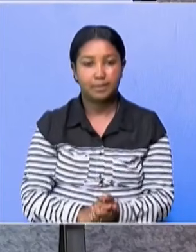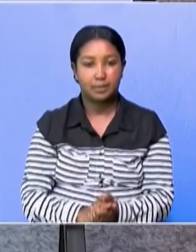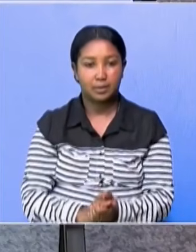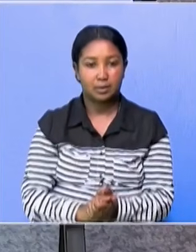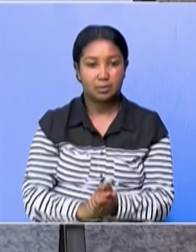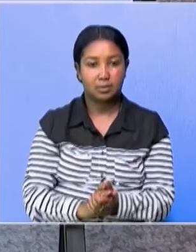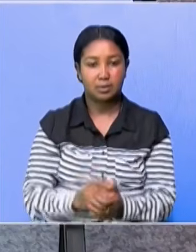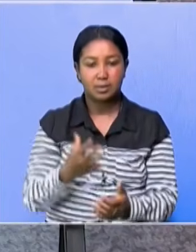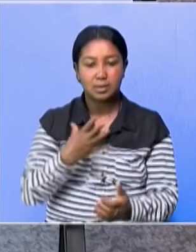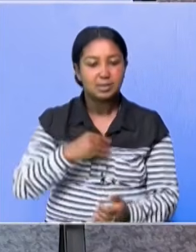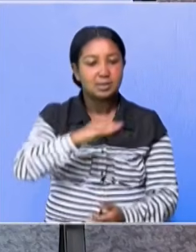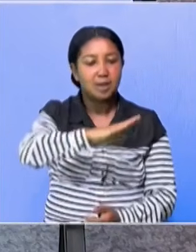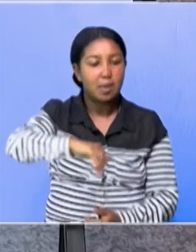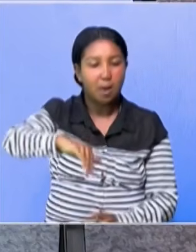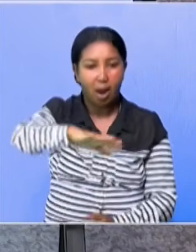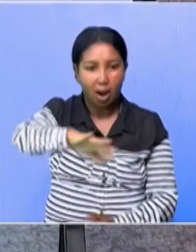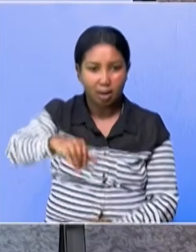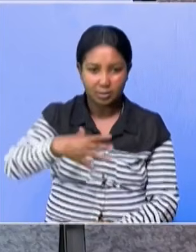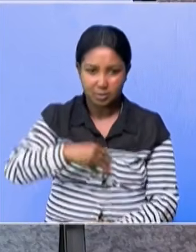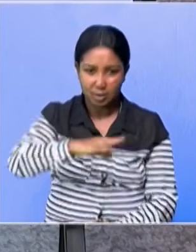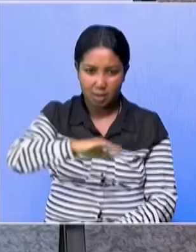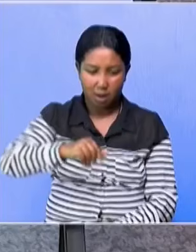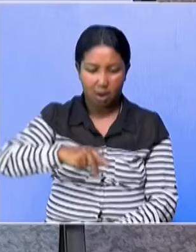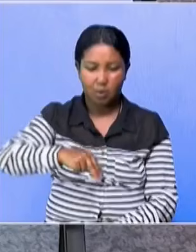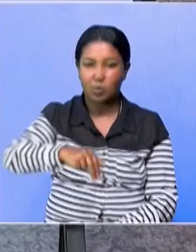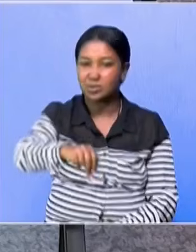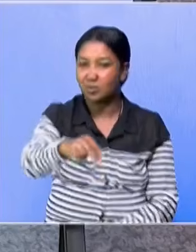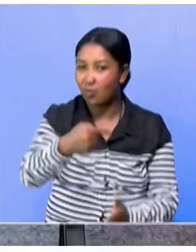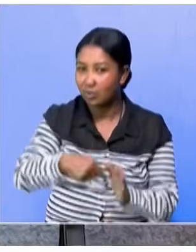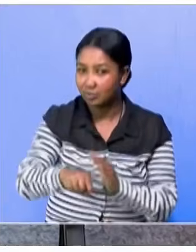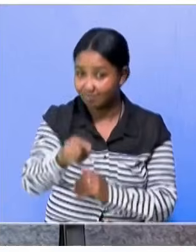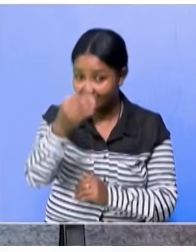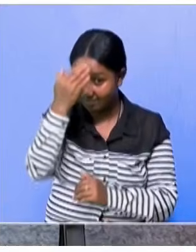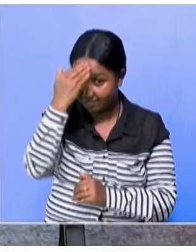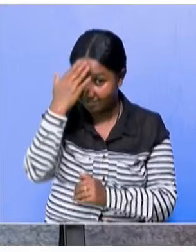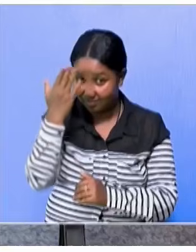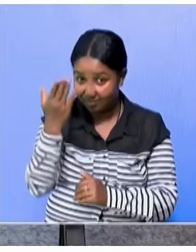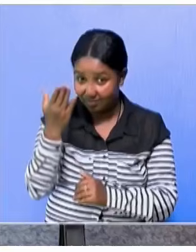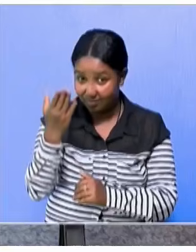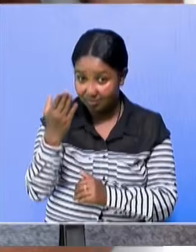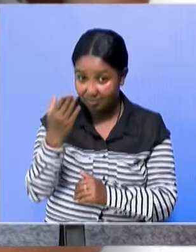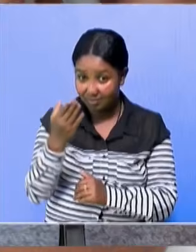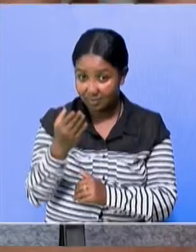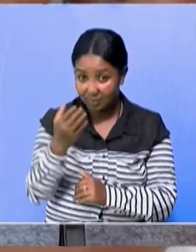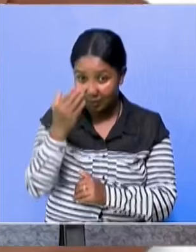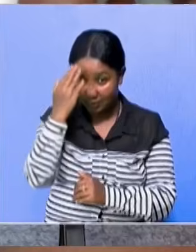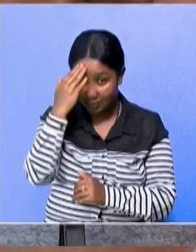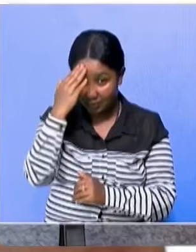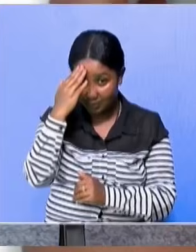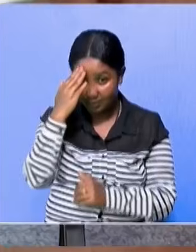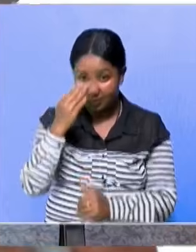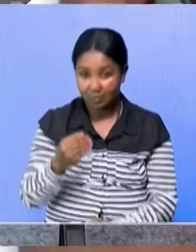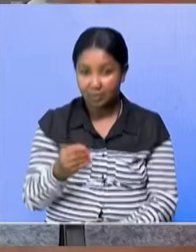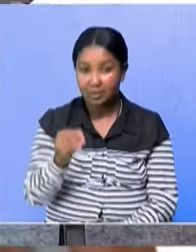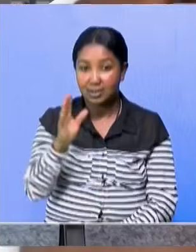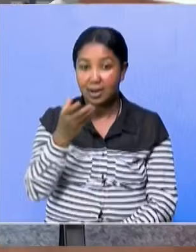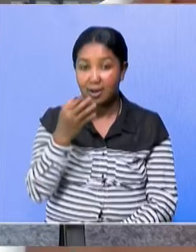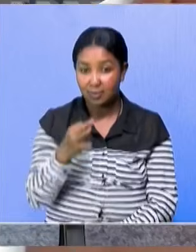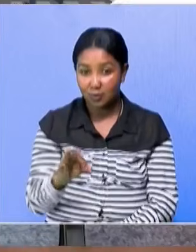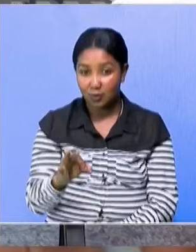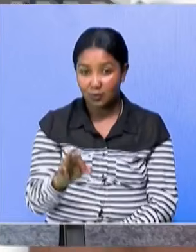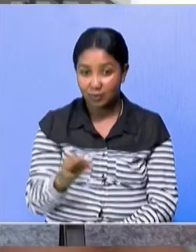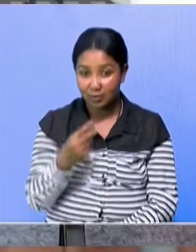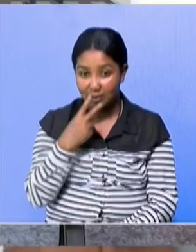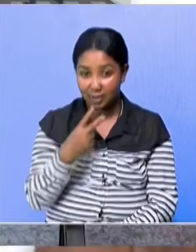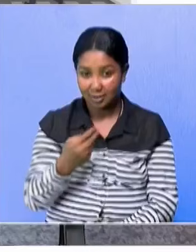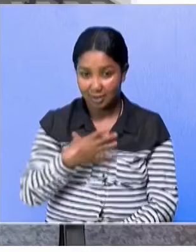Zebra crossing. What do you mean by that, zebra crossing? Yeah, you are, I think, familiar about this zebra crossing. It's a kind of, you